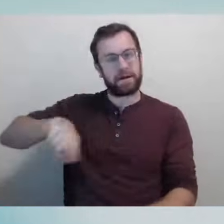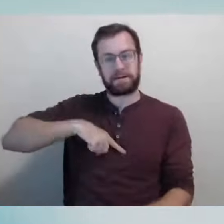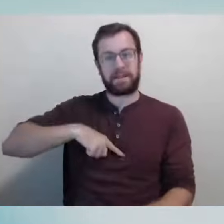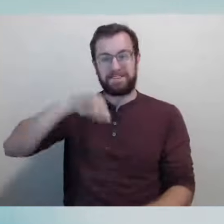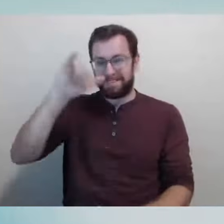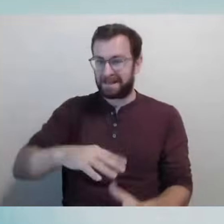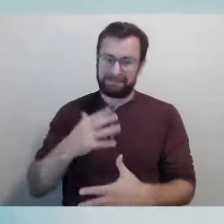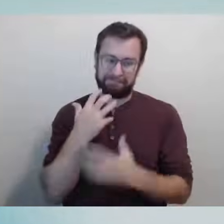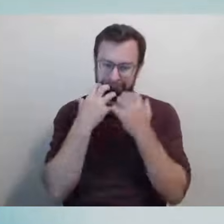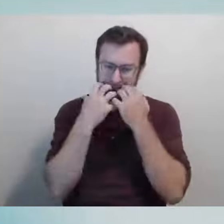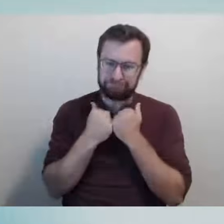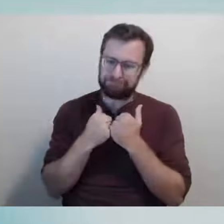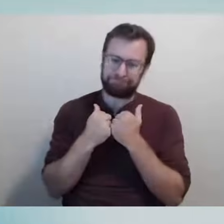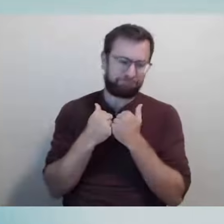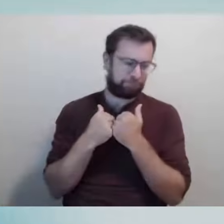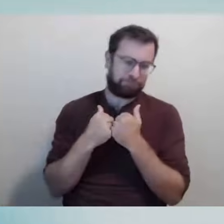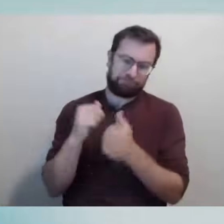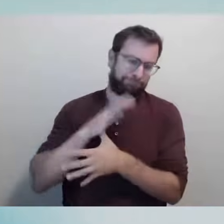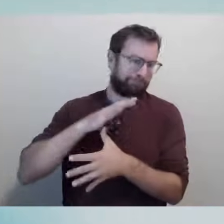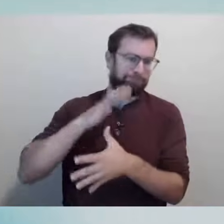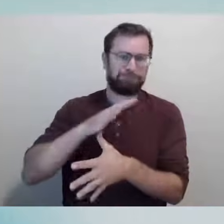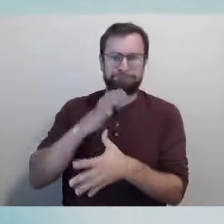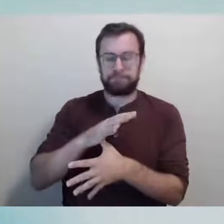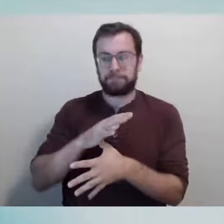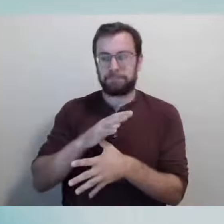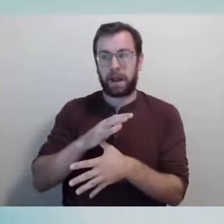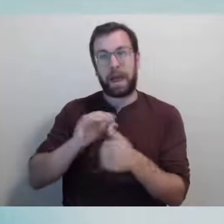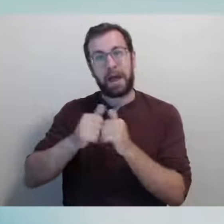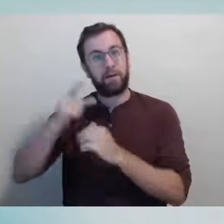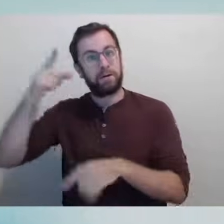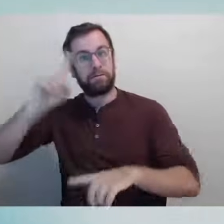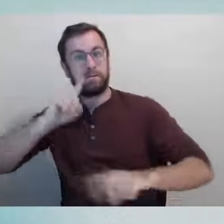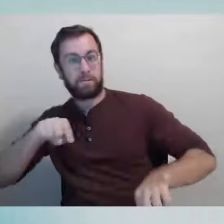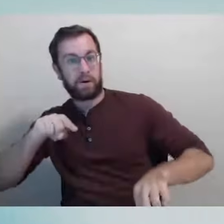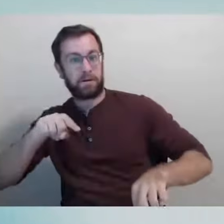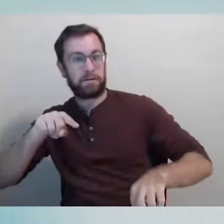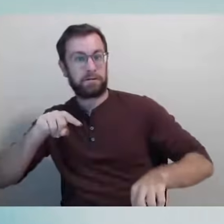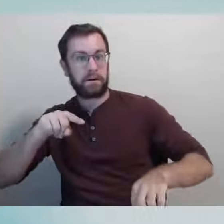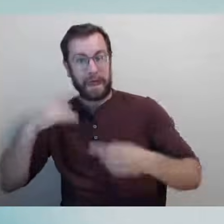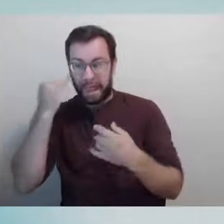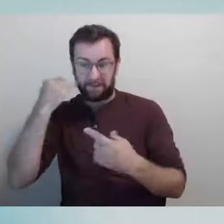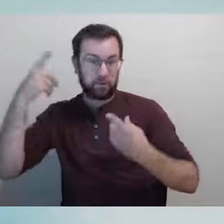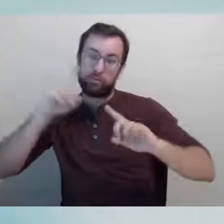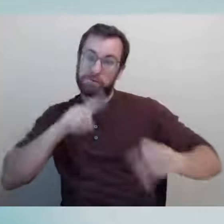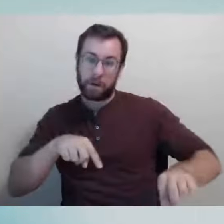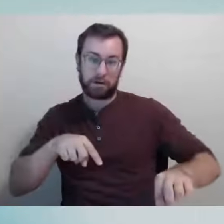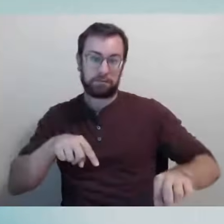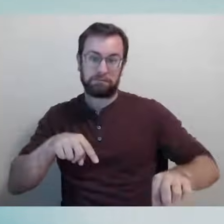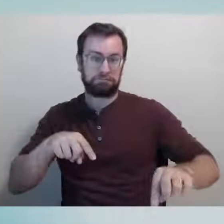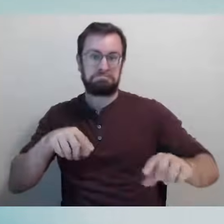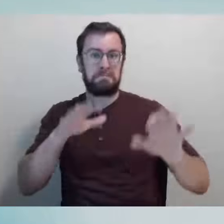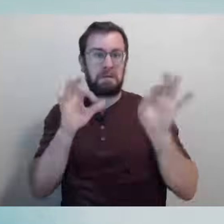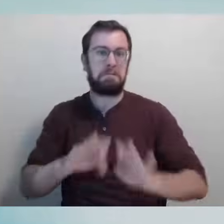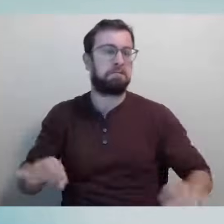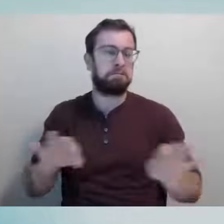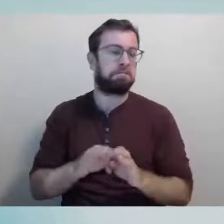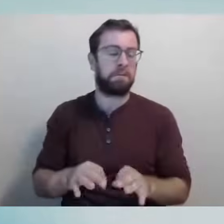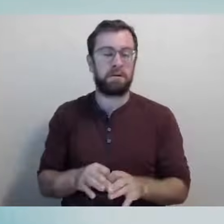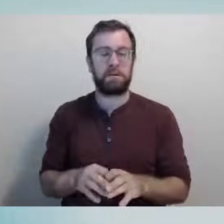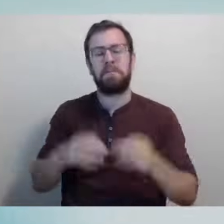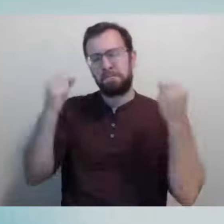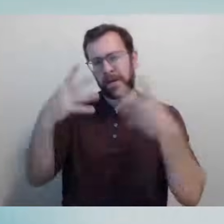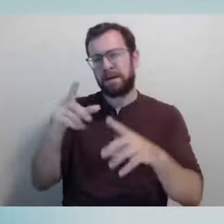most. Whether Allah responds and how Allah responds, this leads us to a side point. You know, a lot of Muslims think